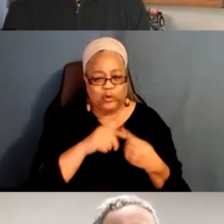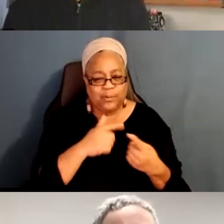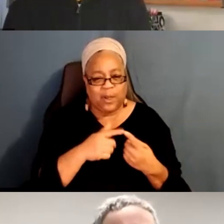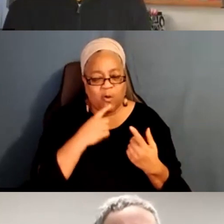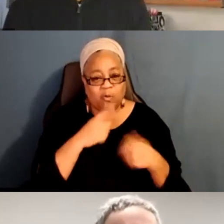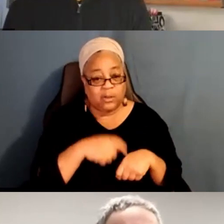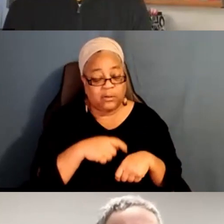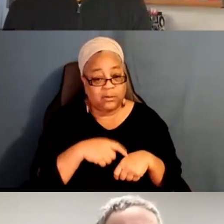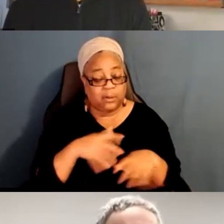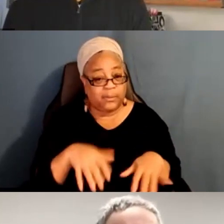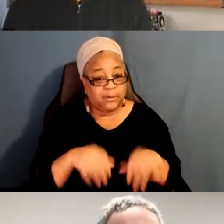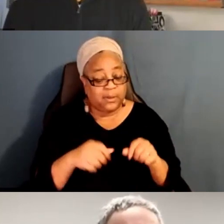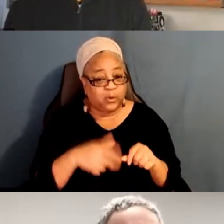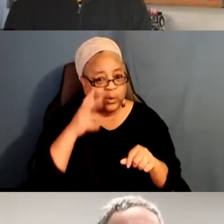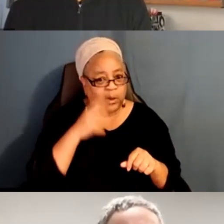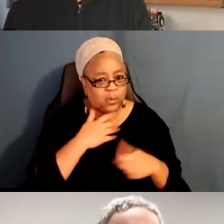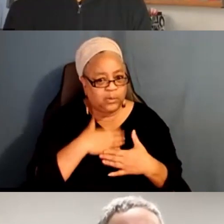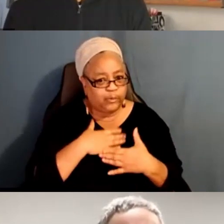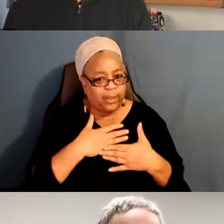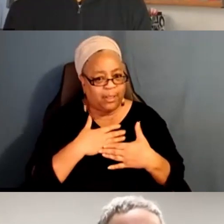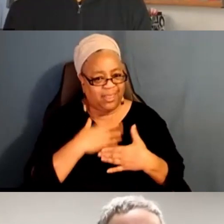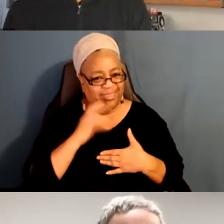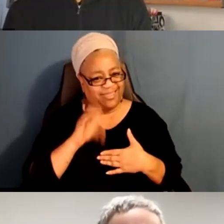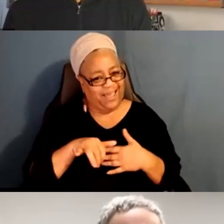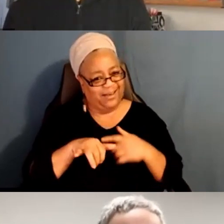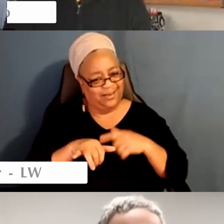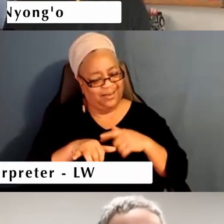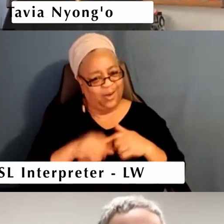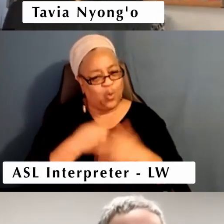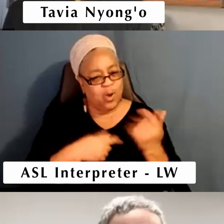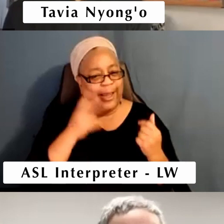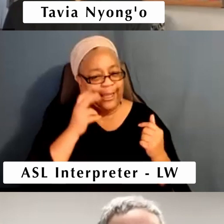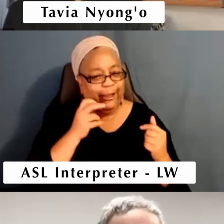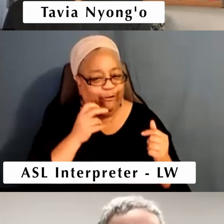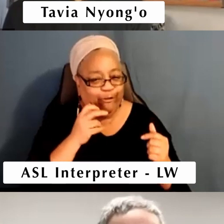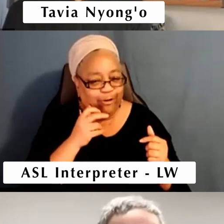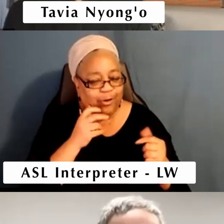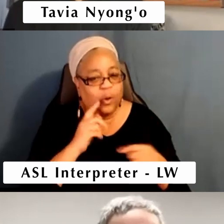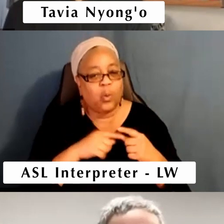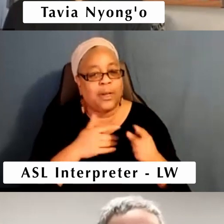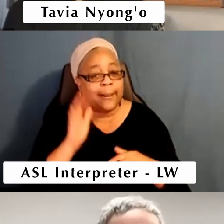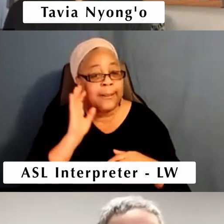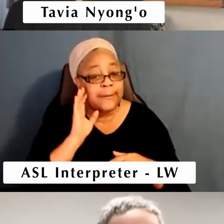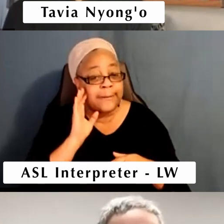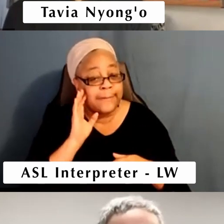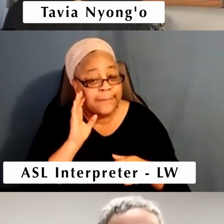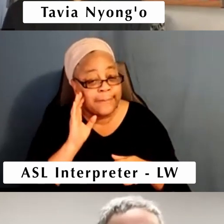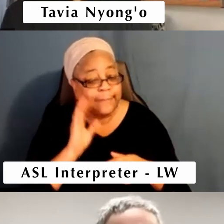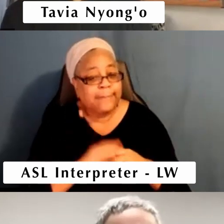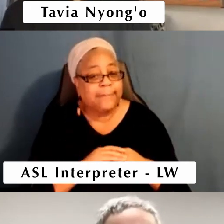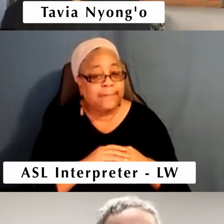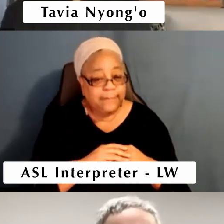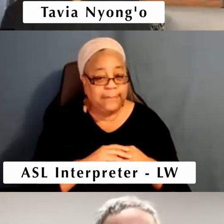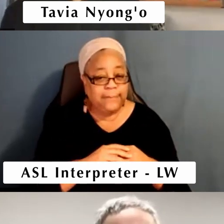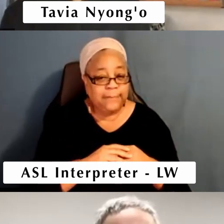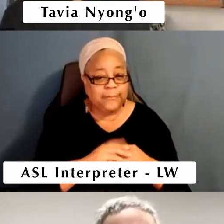hear one's breath, because that's so much of what I hear when I listen to Dawoud Bey's